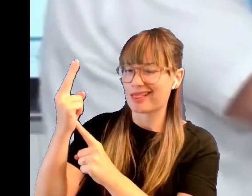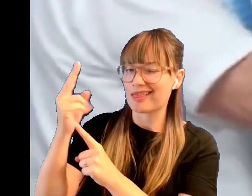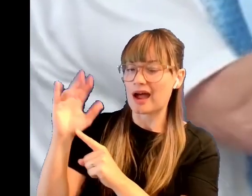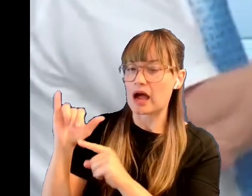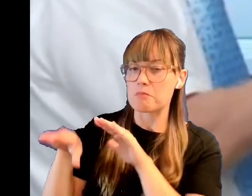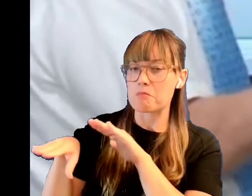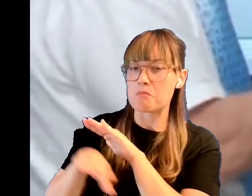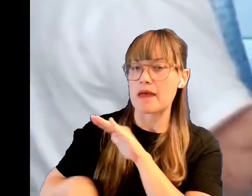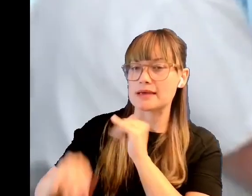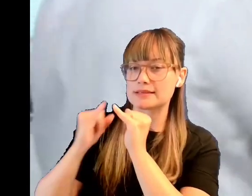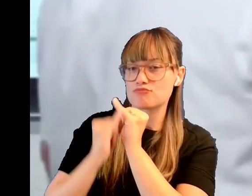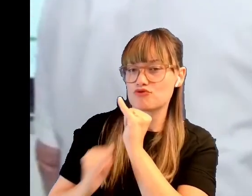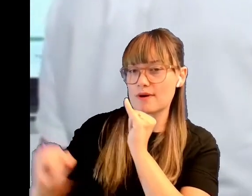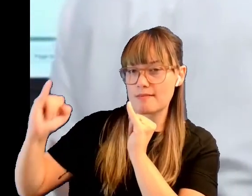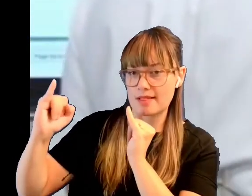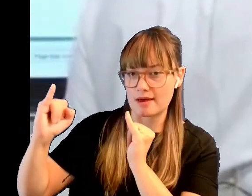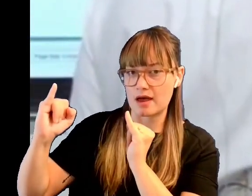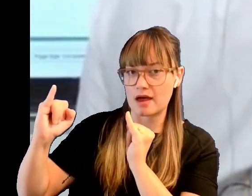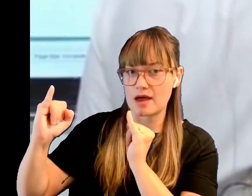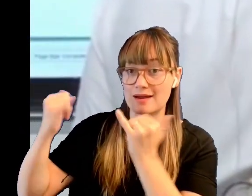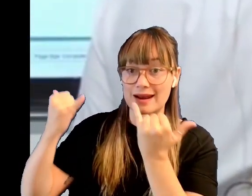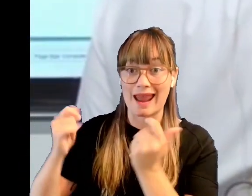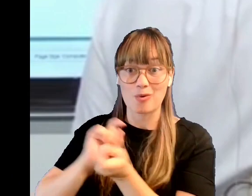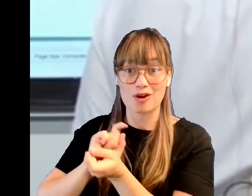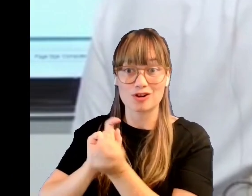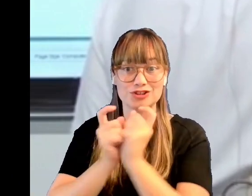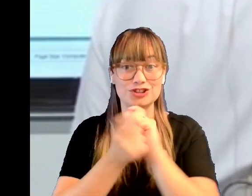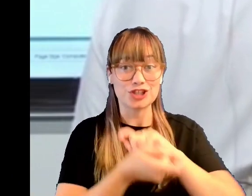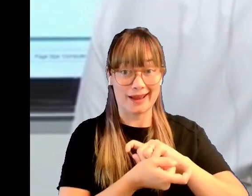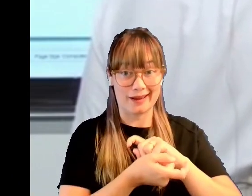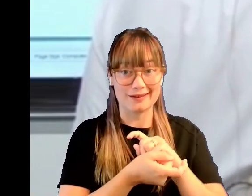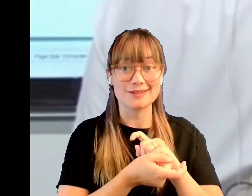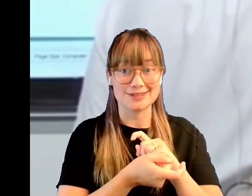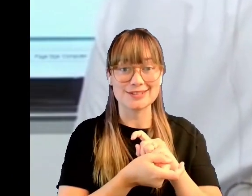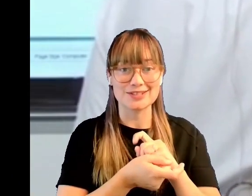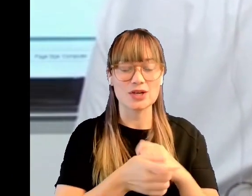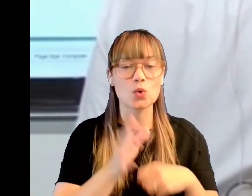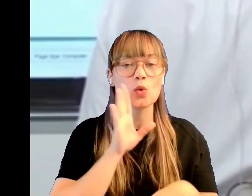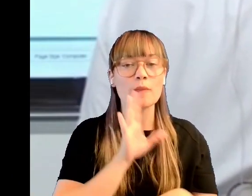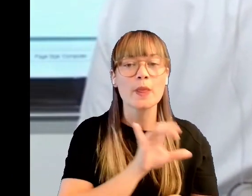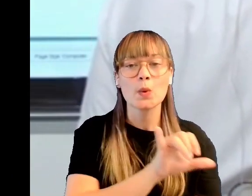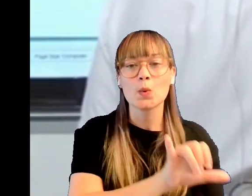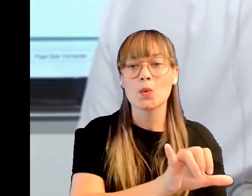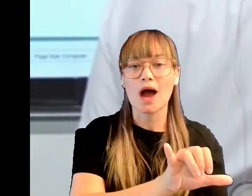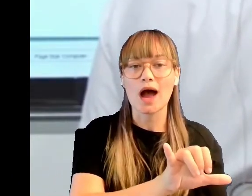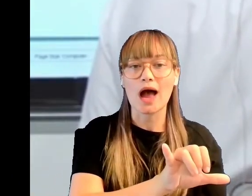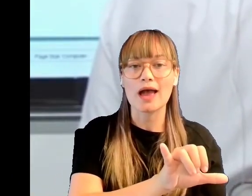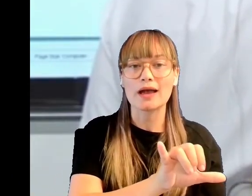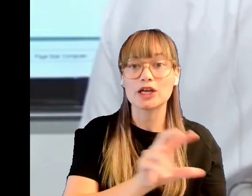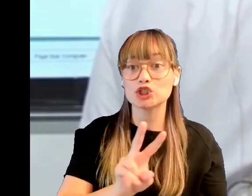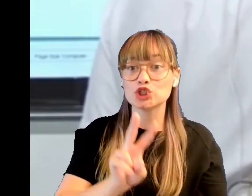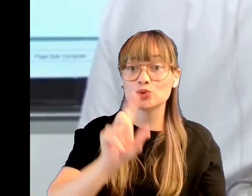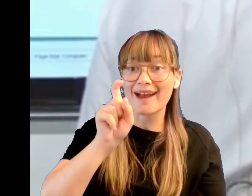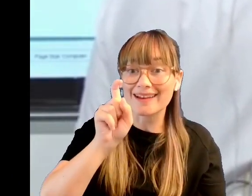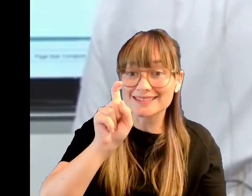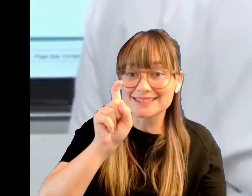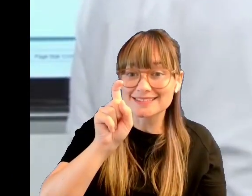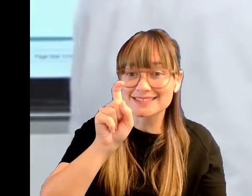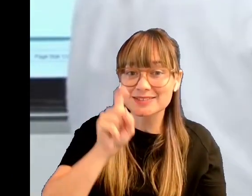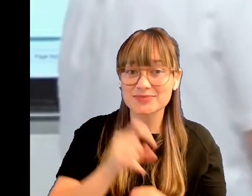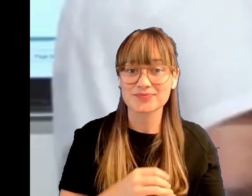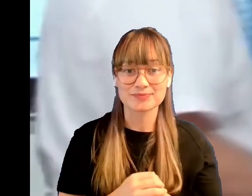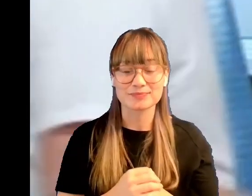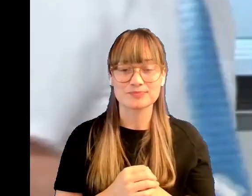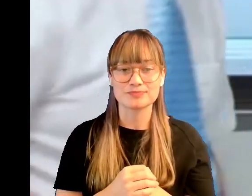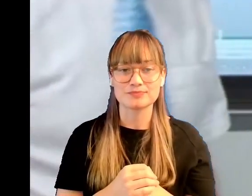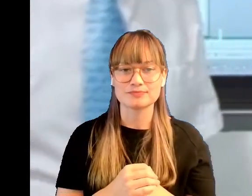was our basic parabola, I'm going to switch the roles here and look at not x to the 2, but 2 to the